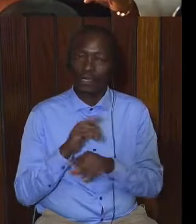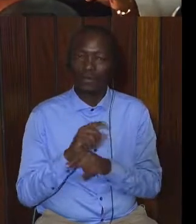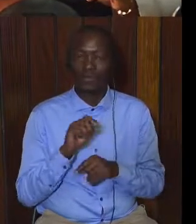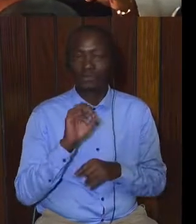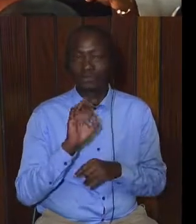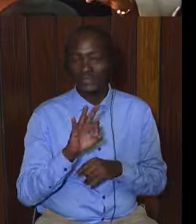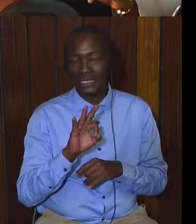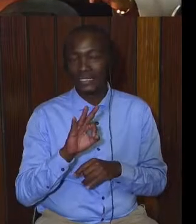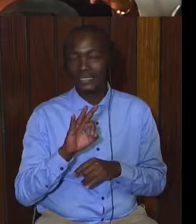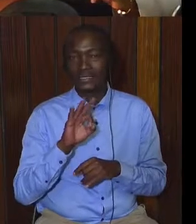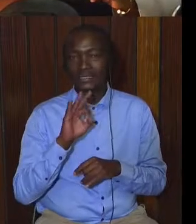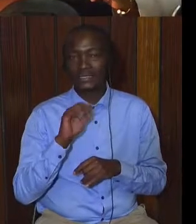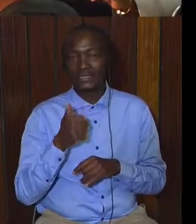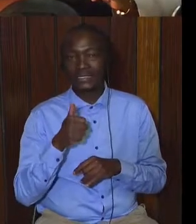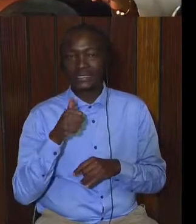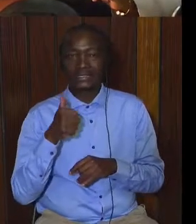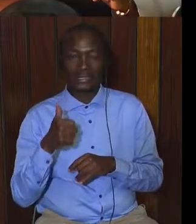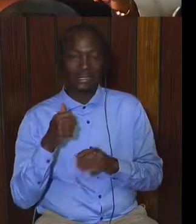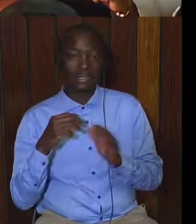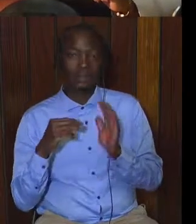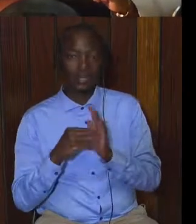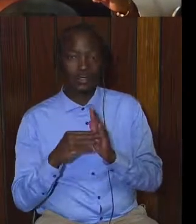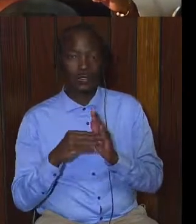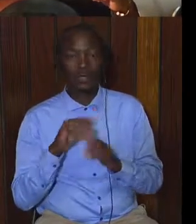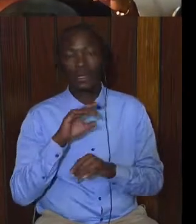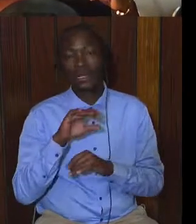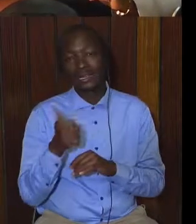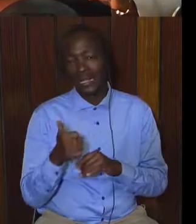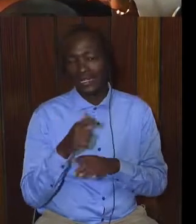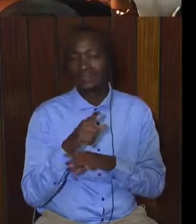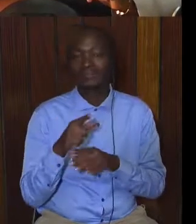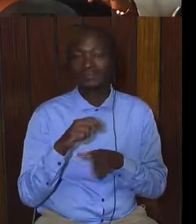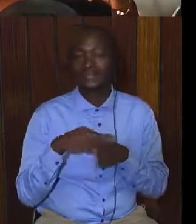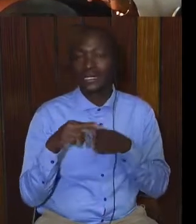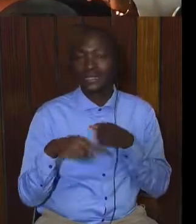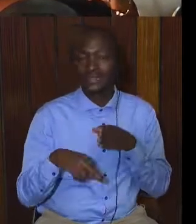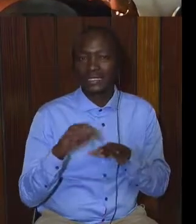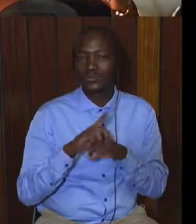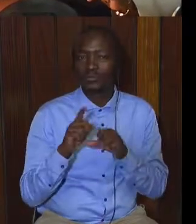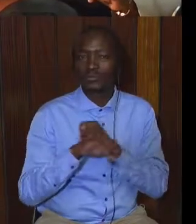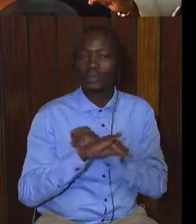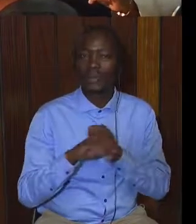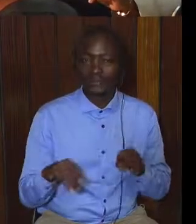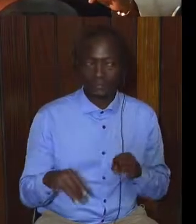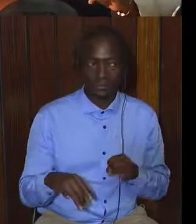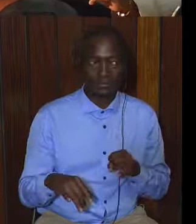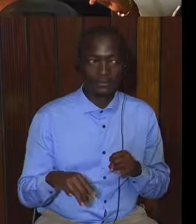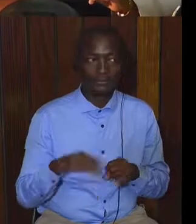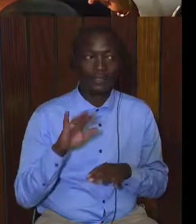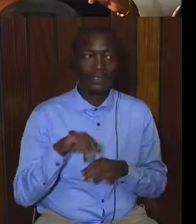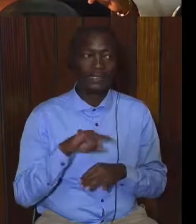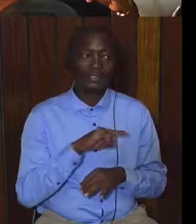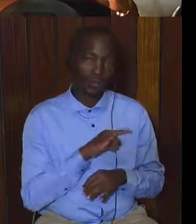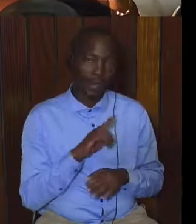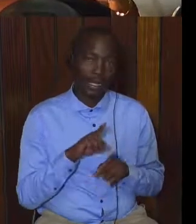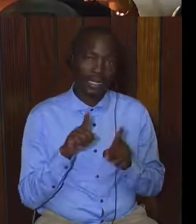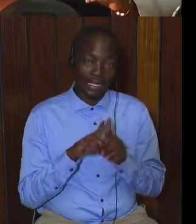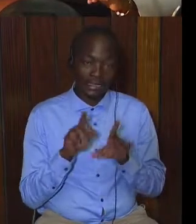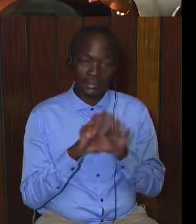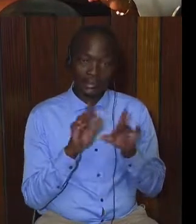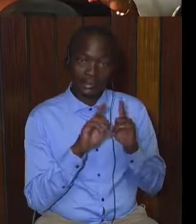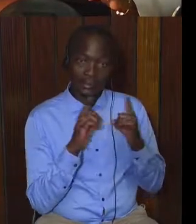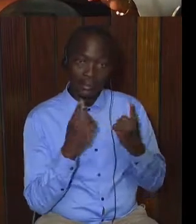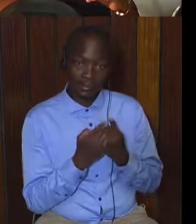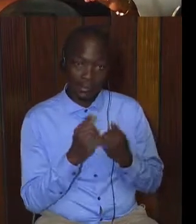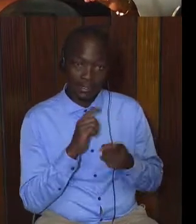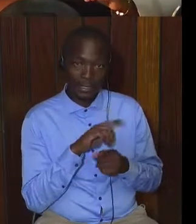million, which had it not been paid, then the consequences of that would be dire. As a result, the department then